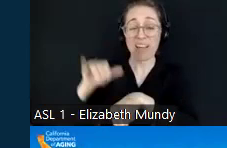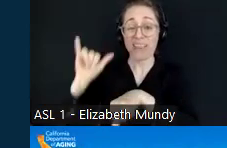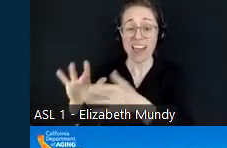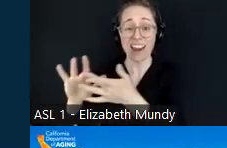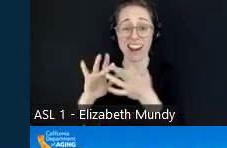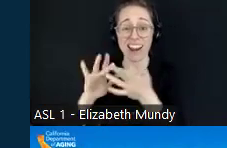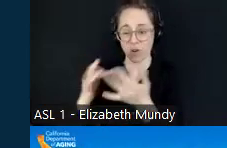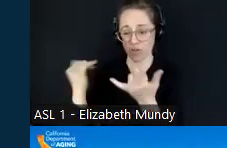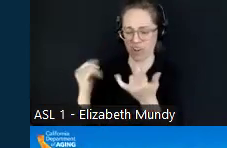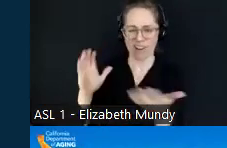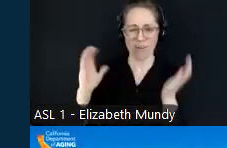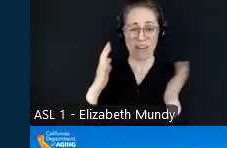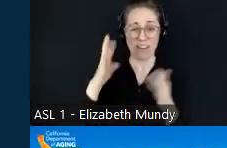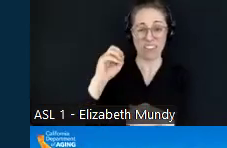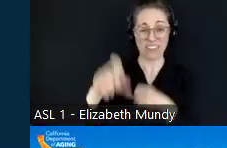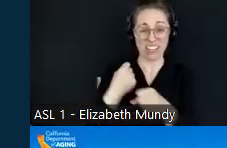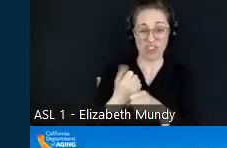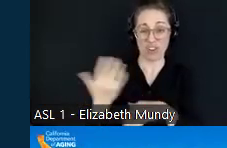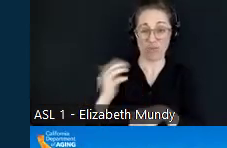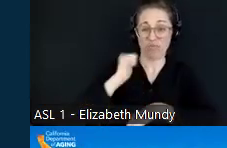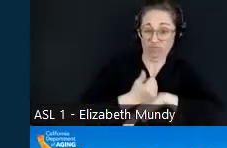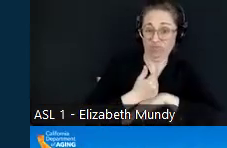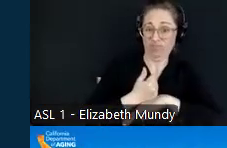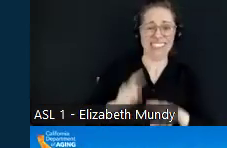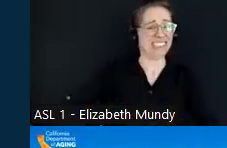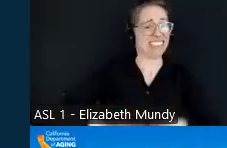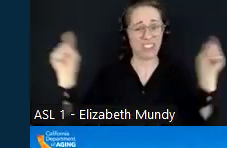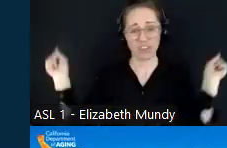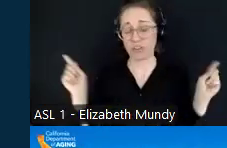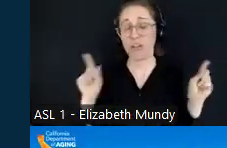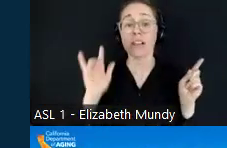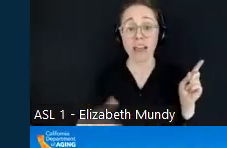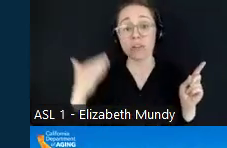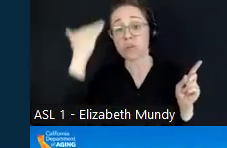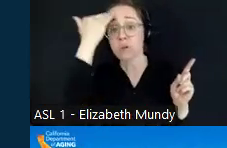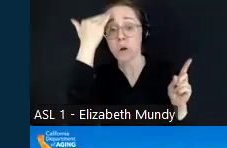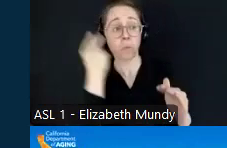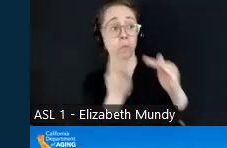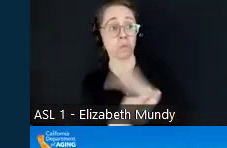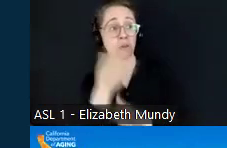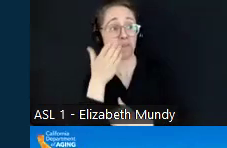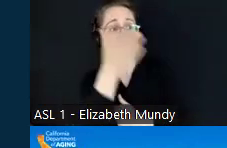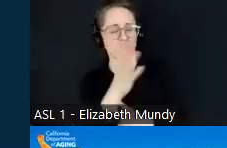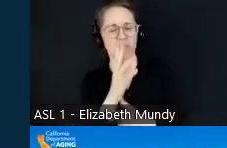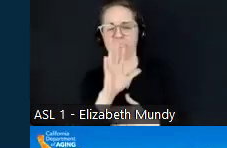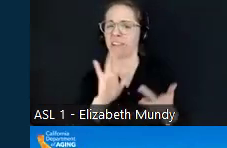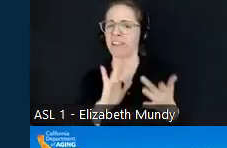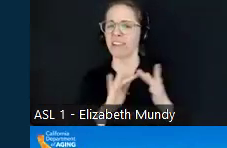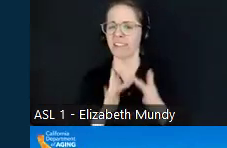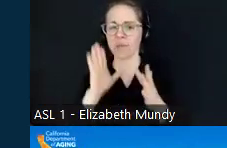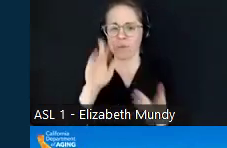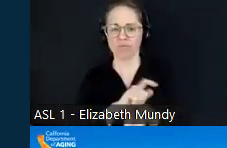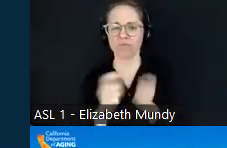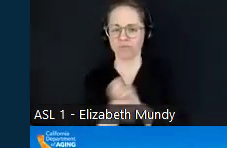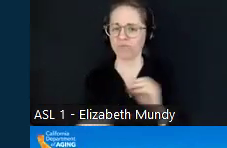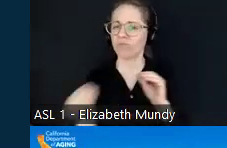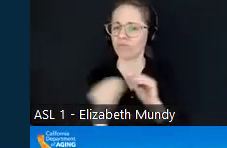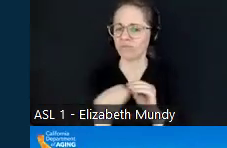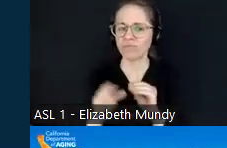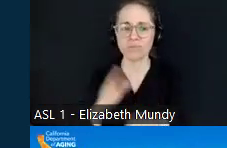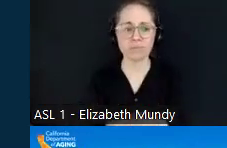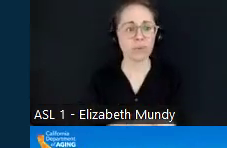ago. And we know that the network will look dramatically different in the years ahead. We also need to conform with the Administration